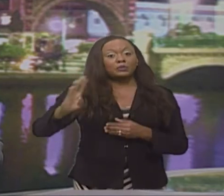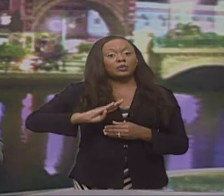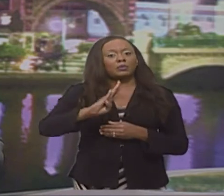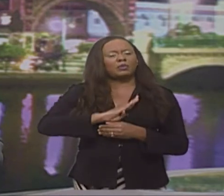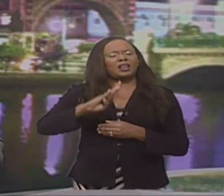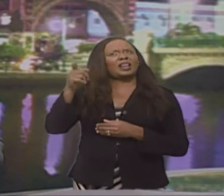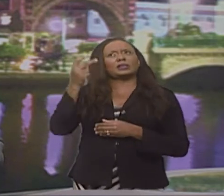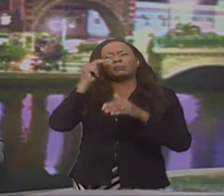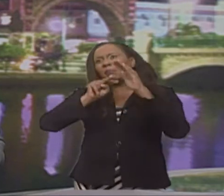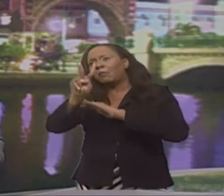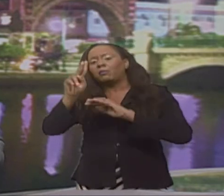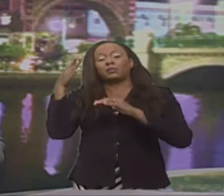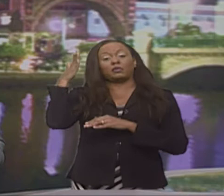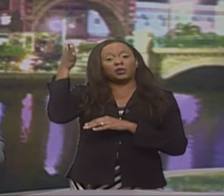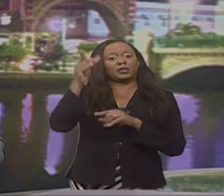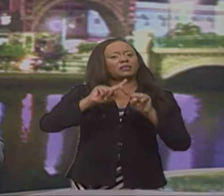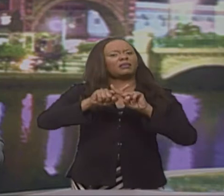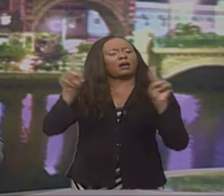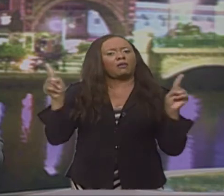look at the future differently.